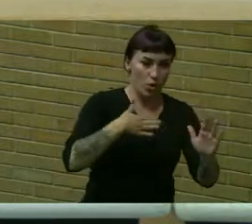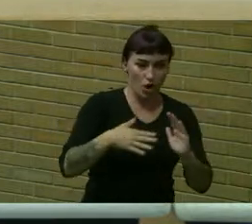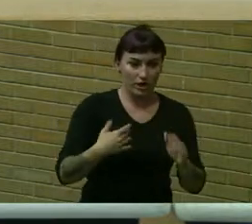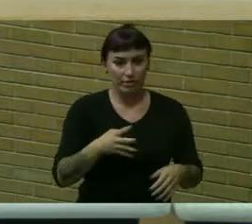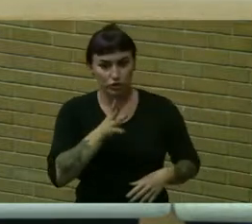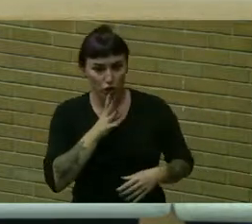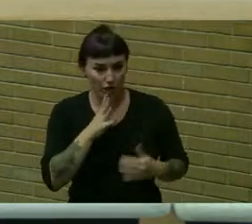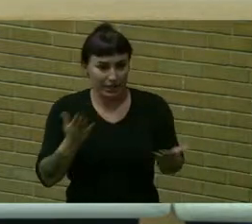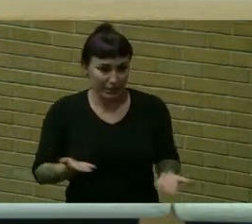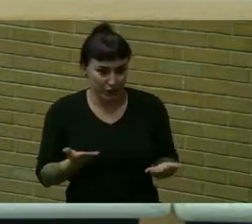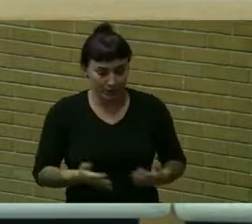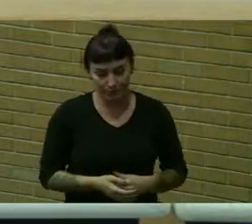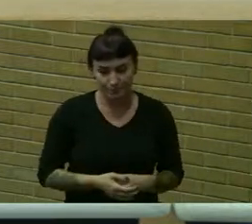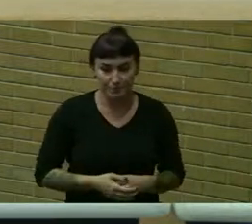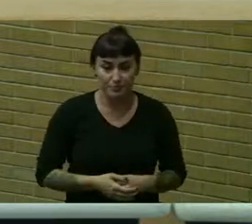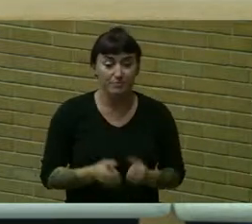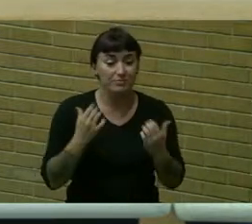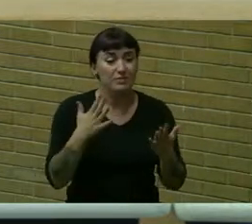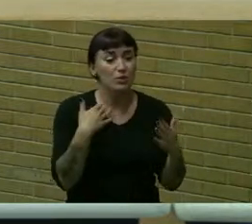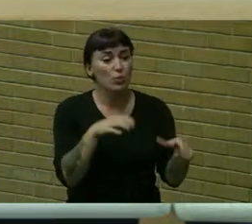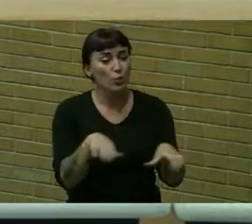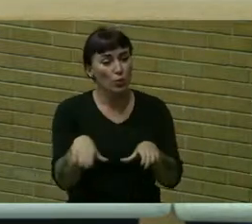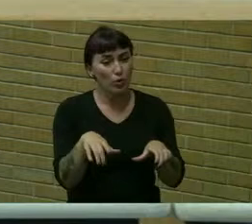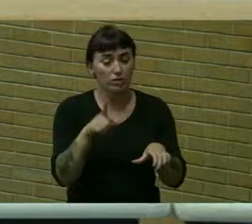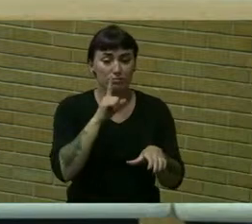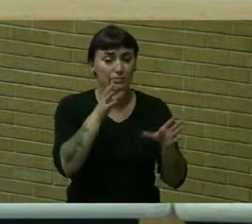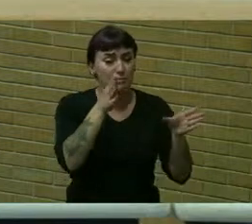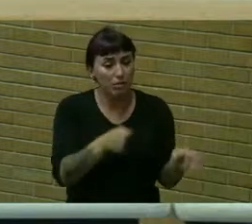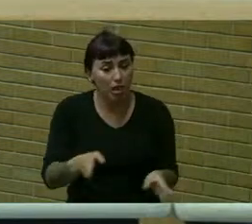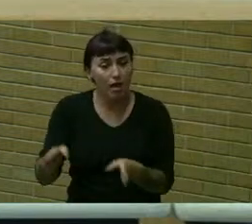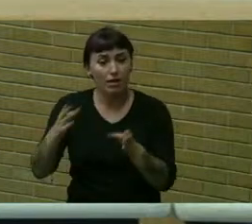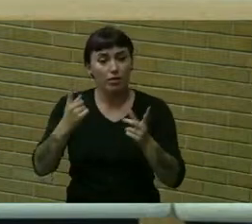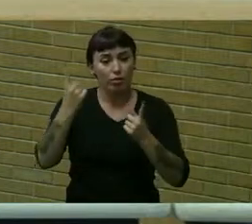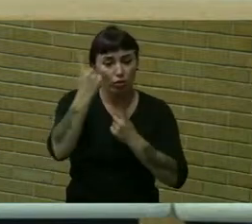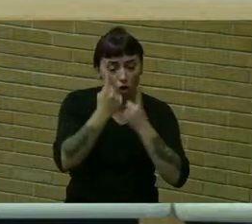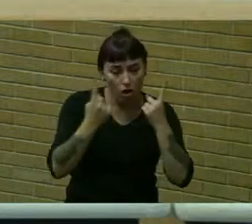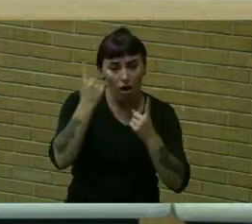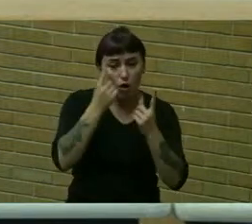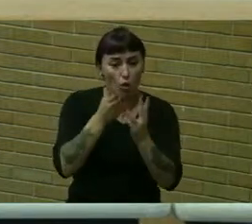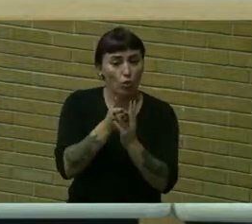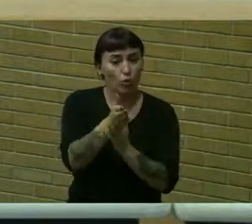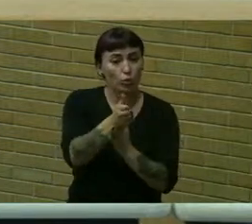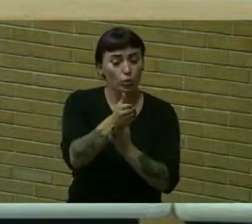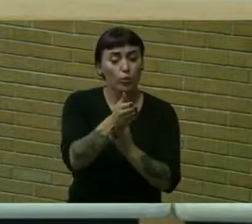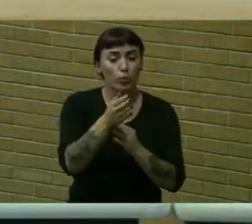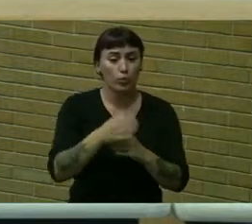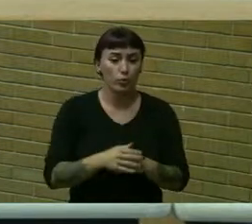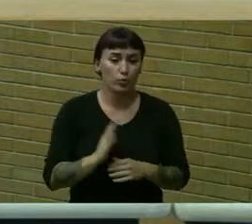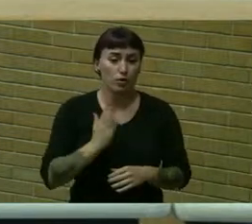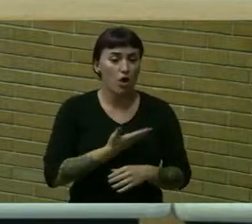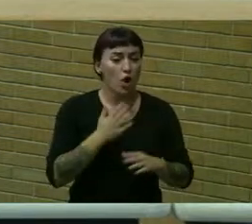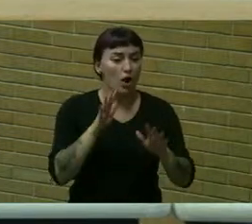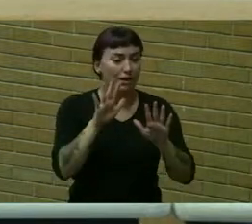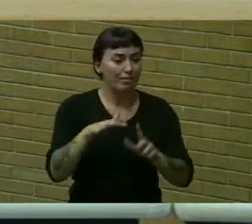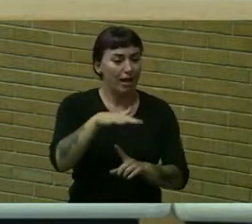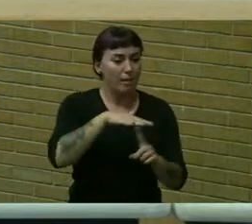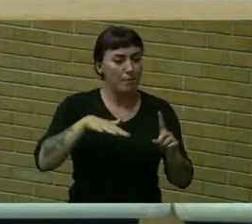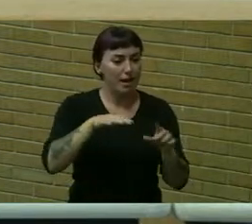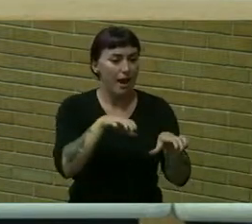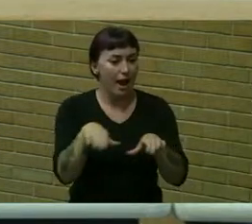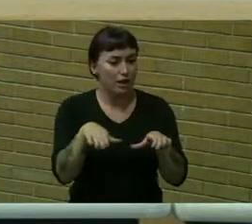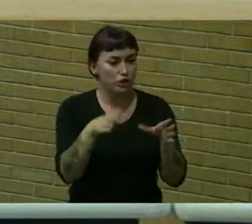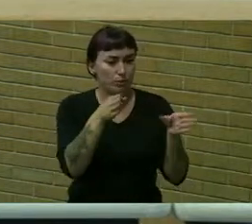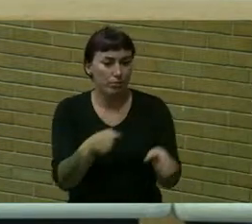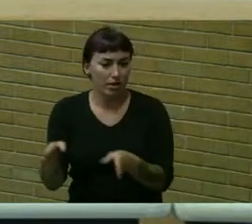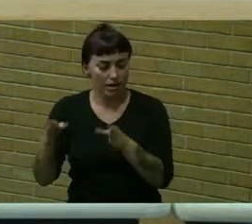course, much of what we're doing is planned and thought out through the rubric of our Climate Action Plan, which the